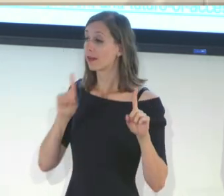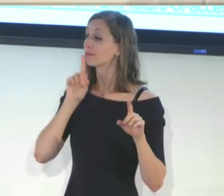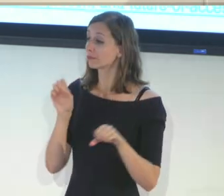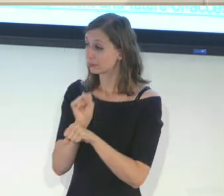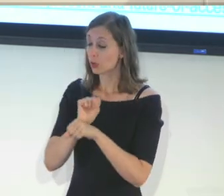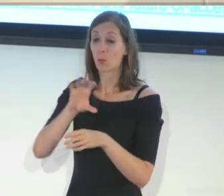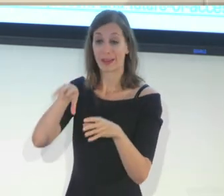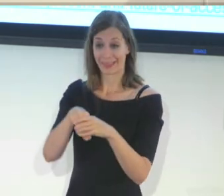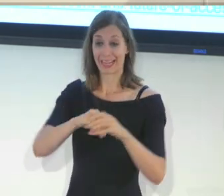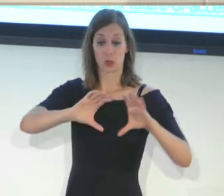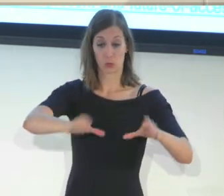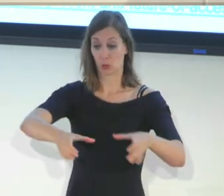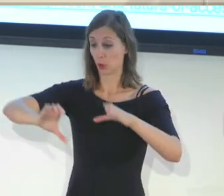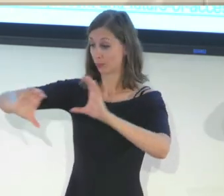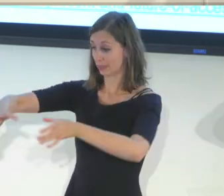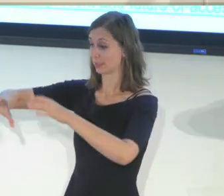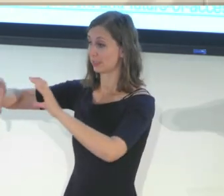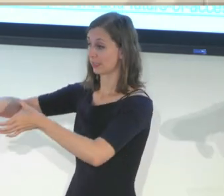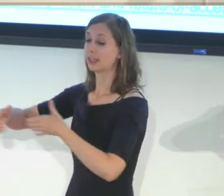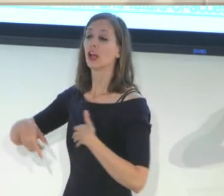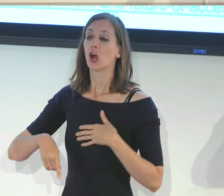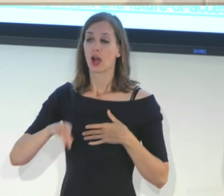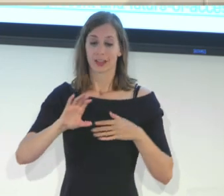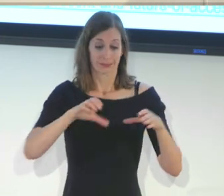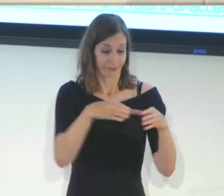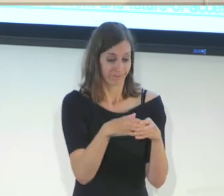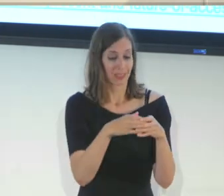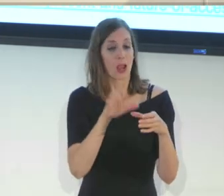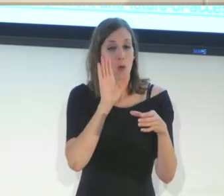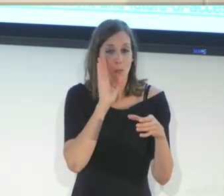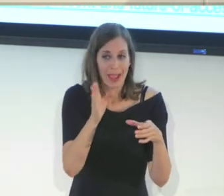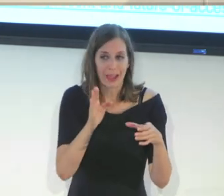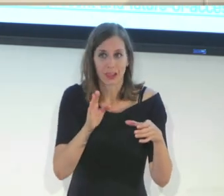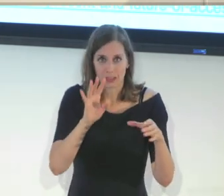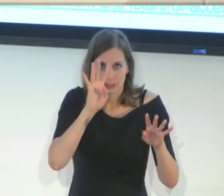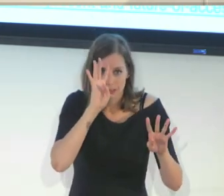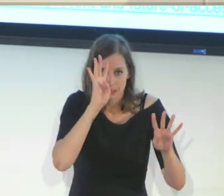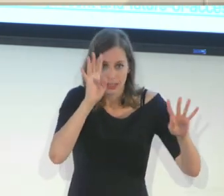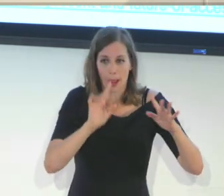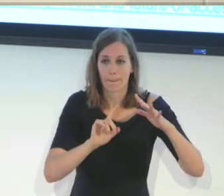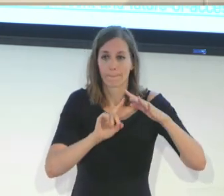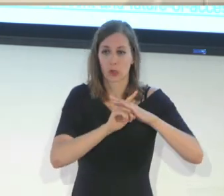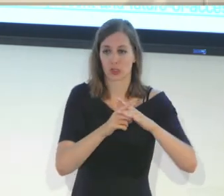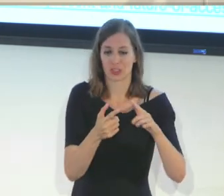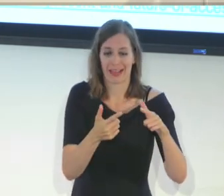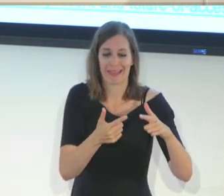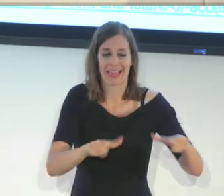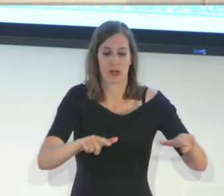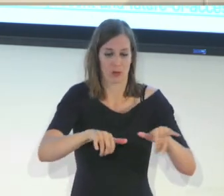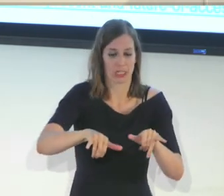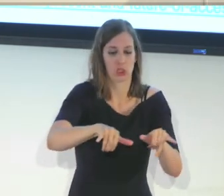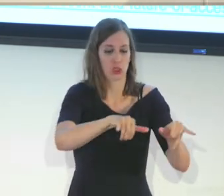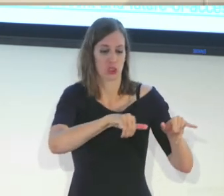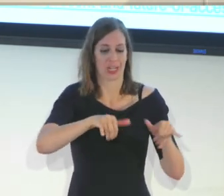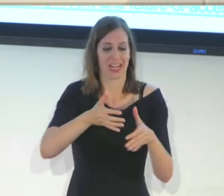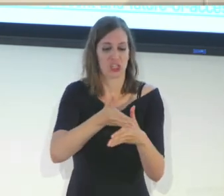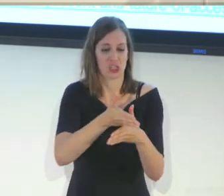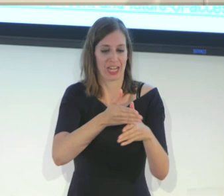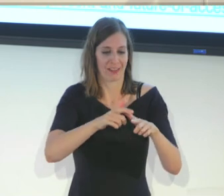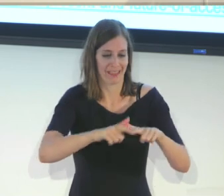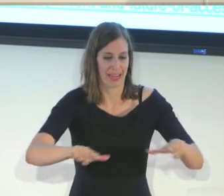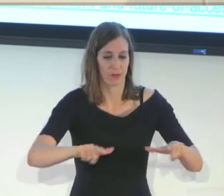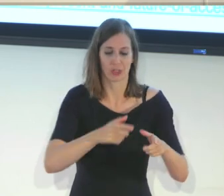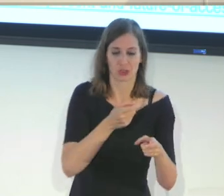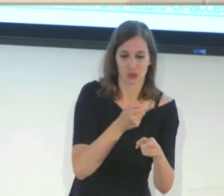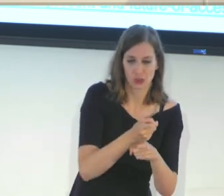different groups, a language that will emerge in how people are sharing content, context, jokes, the construction